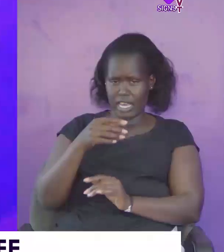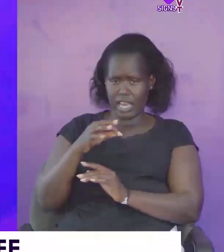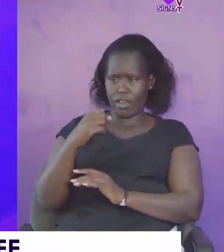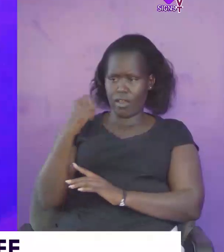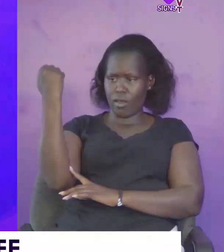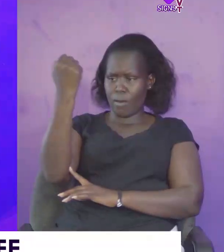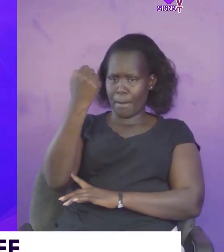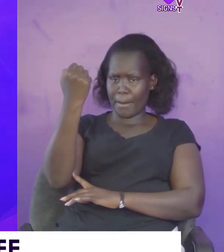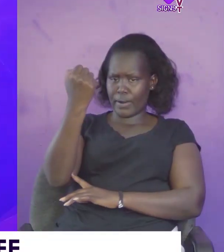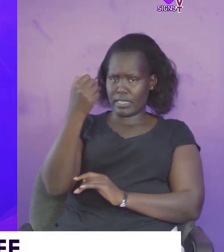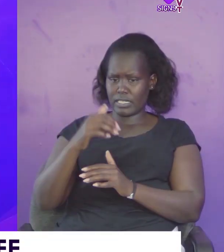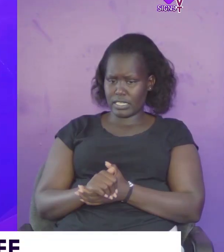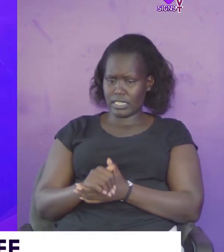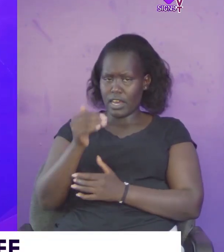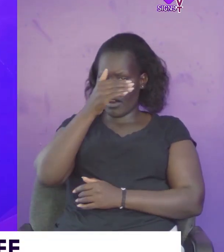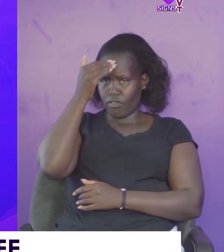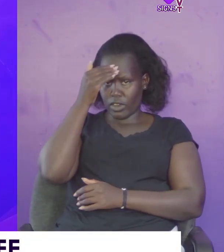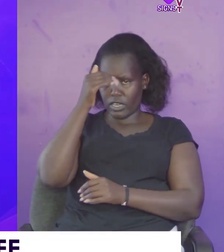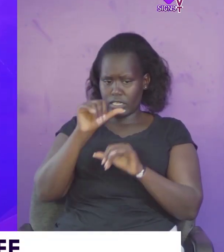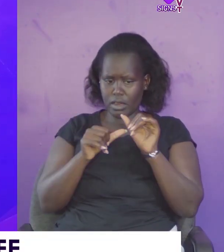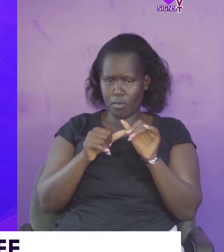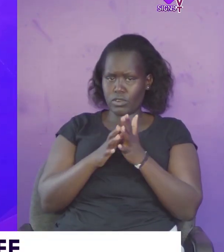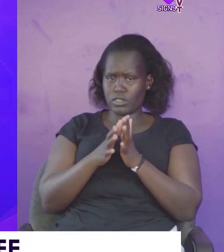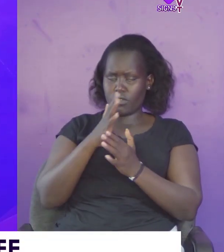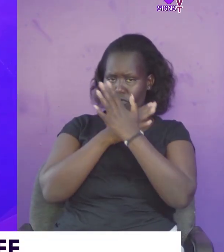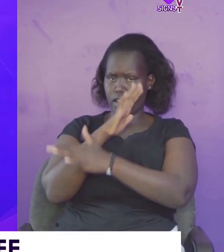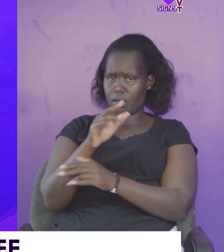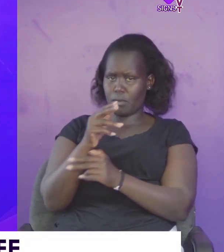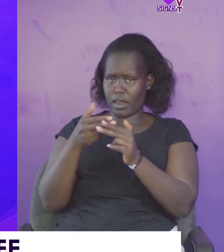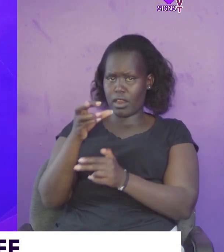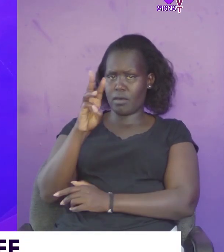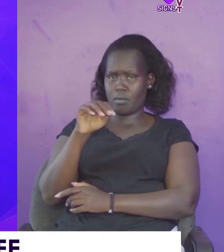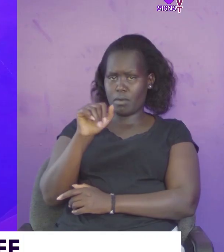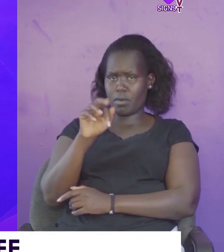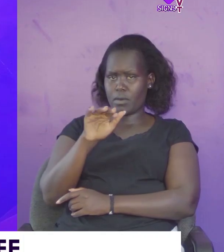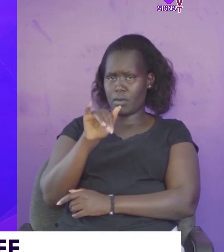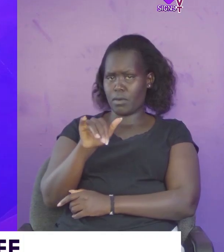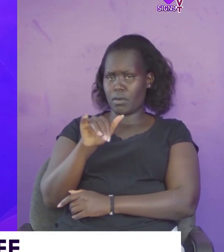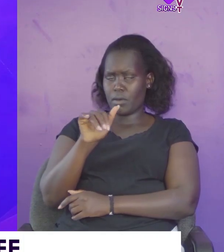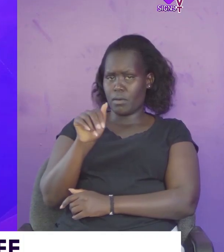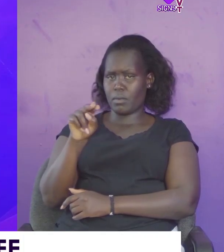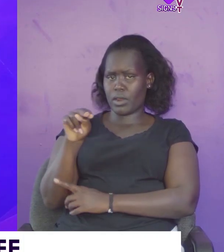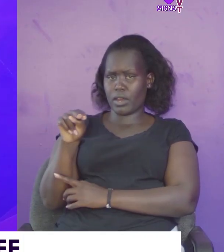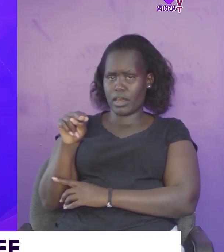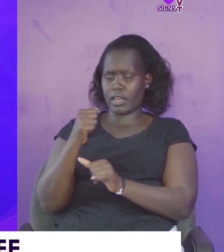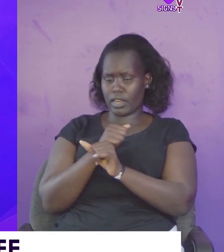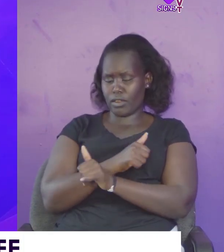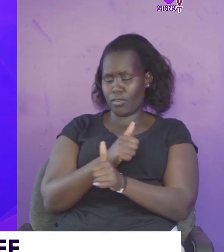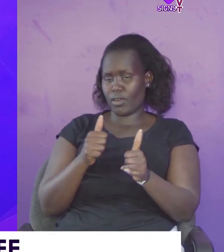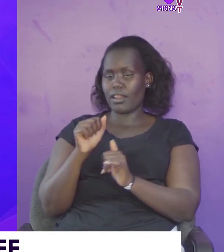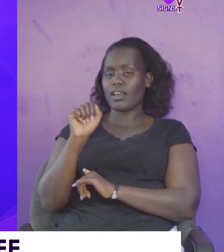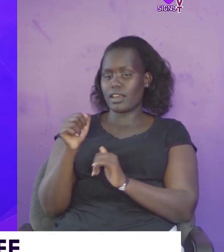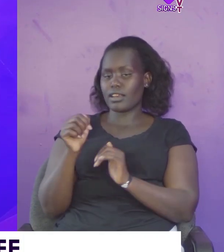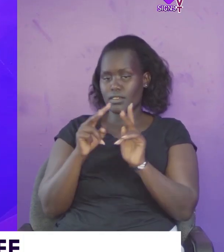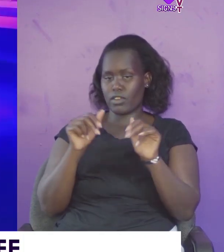I one. also brought your colleague, Marianne. I brought her to this energy show, and she did well. Yes, very well. Yes. Yeah, I